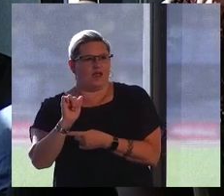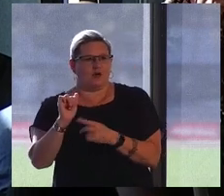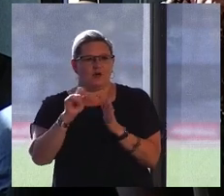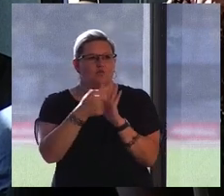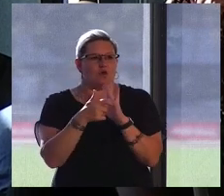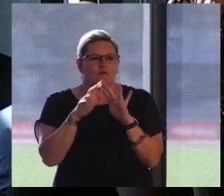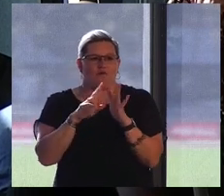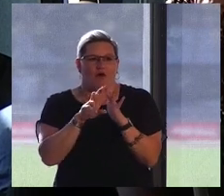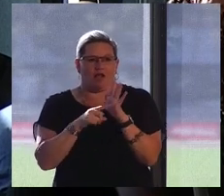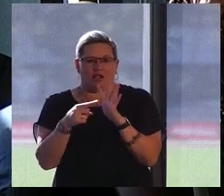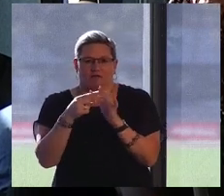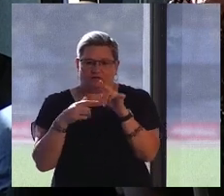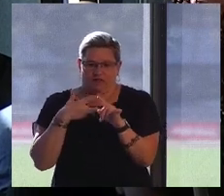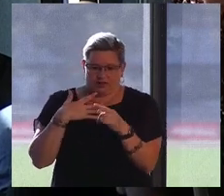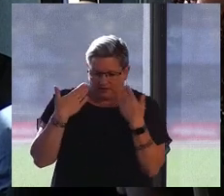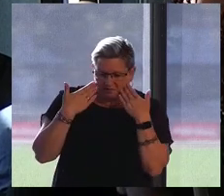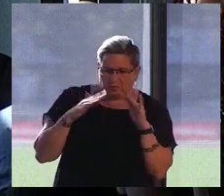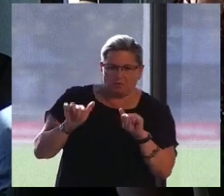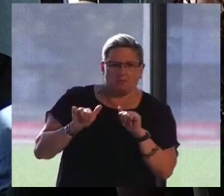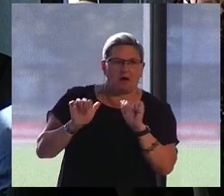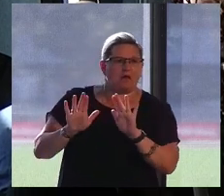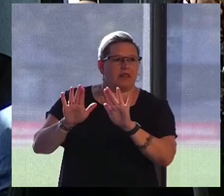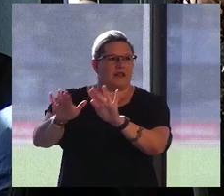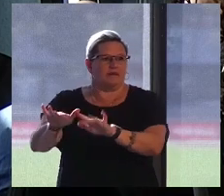seen as quite so dramatic?